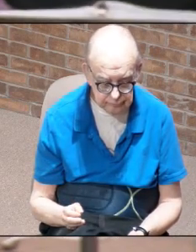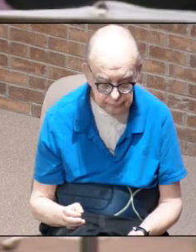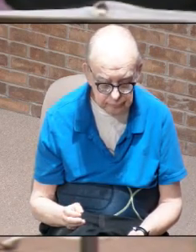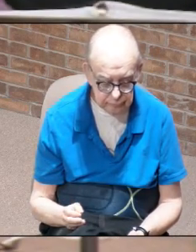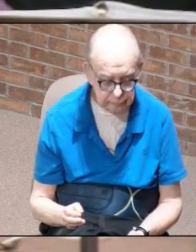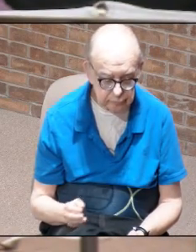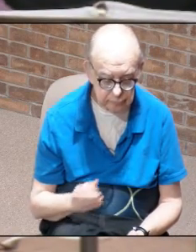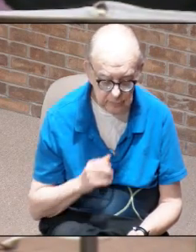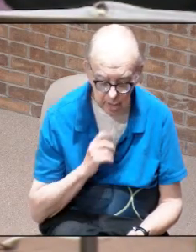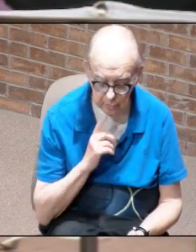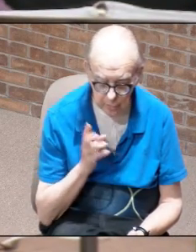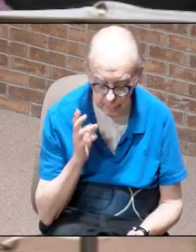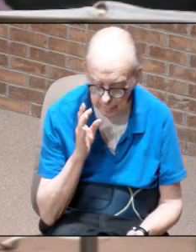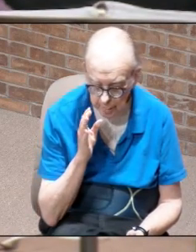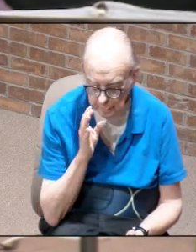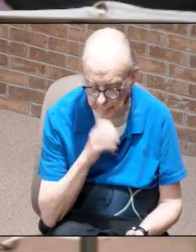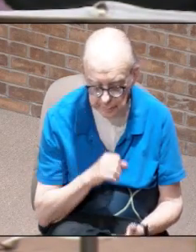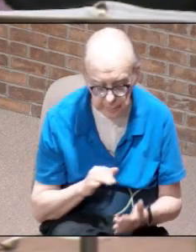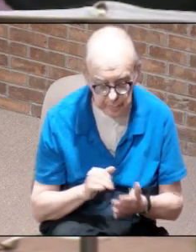have missed this.